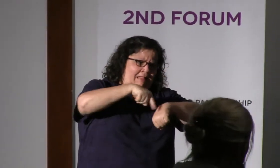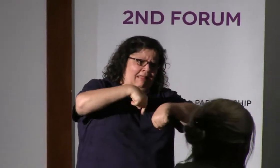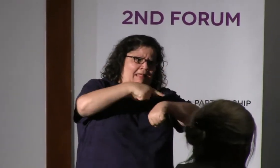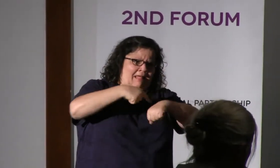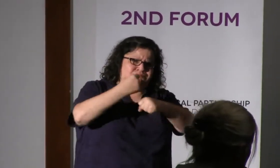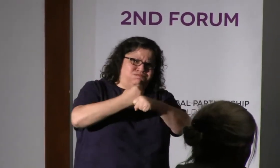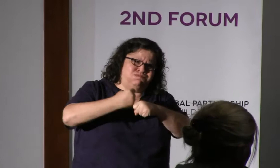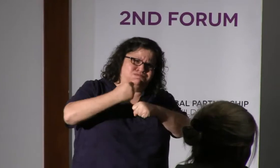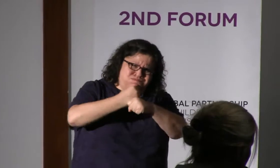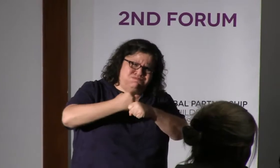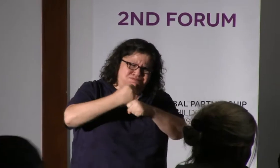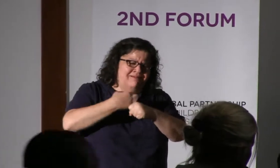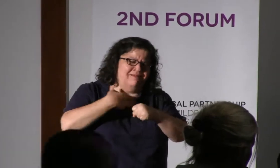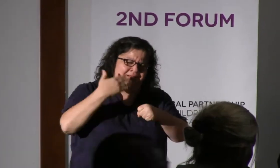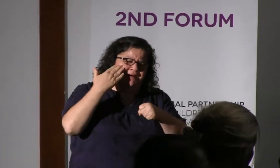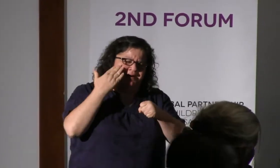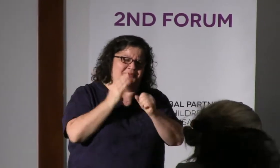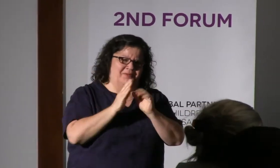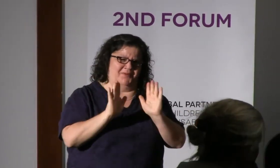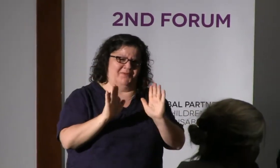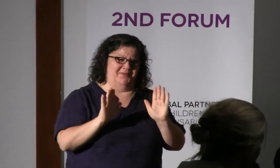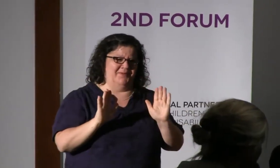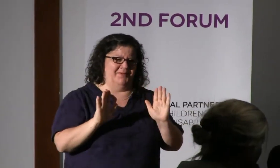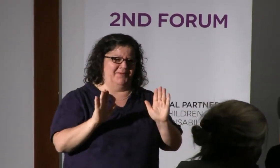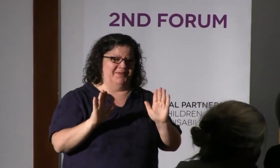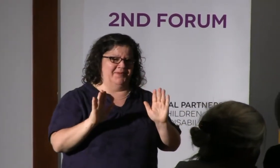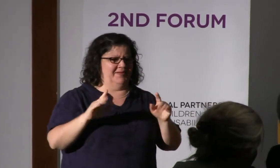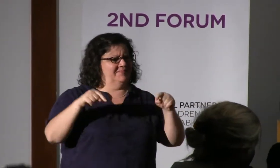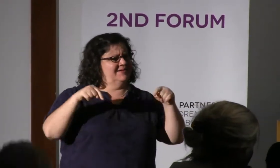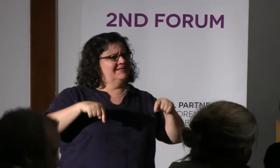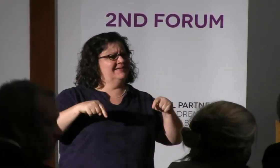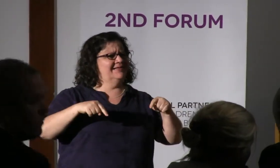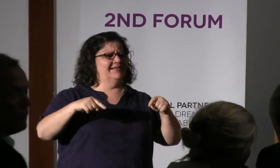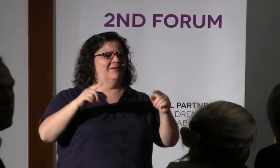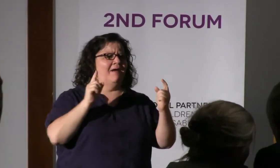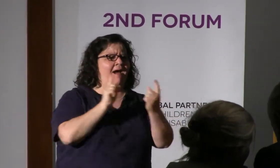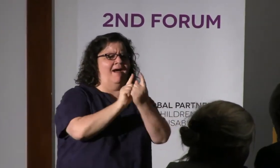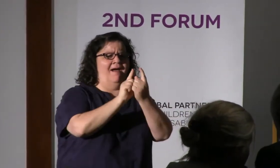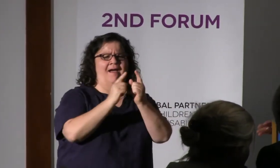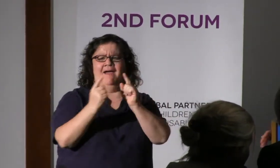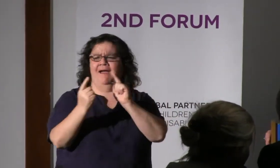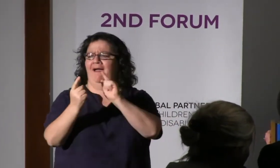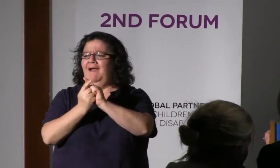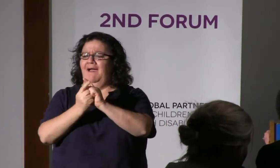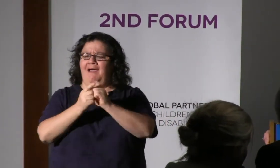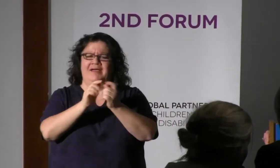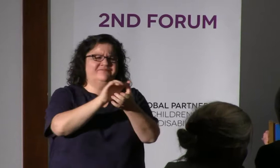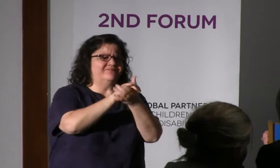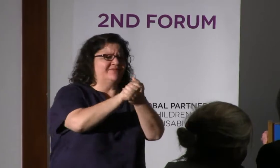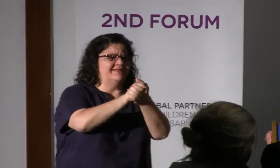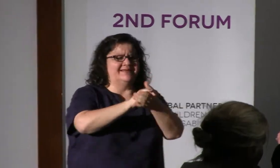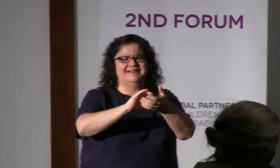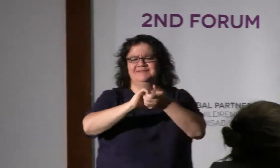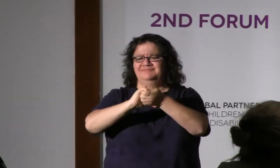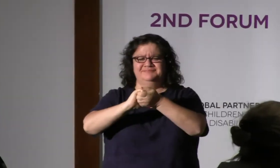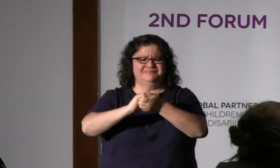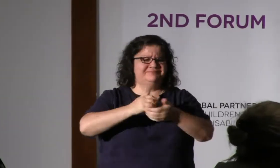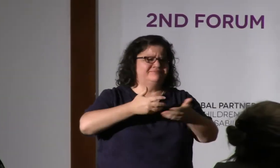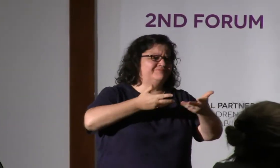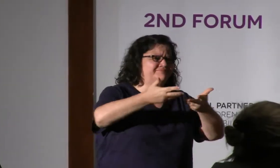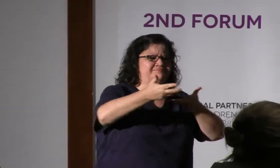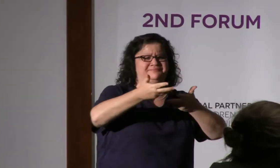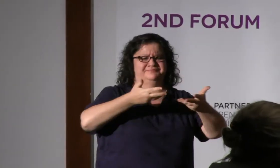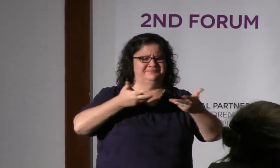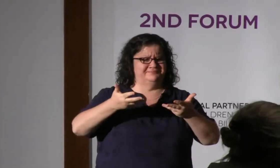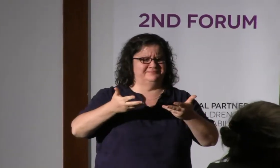This is a time to relax among friends, and to start this evening's proceedings, I'd like to introduce Colin Allen, President of the